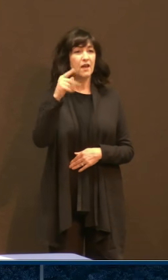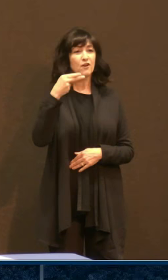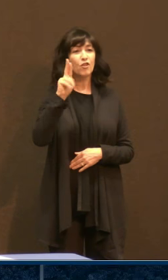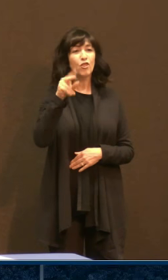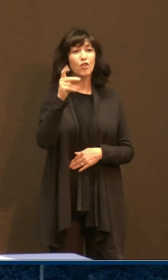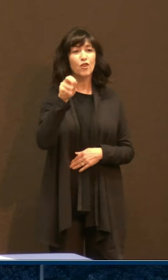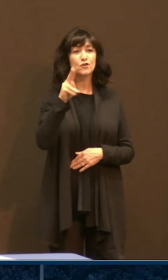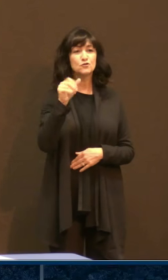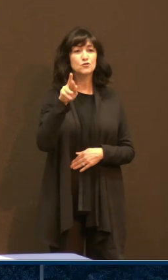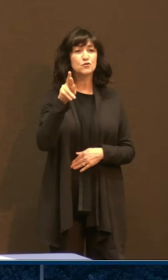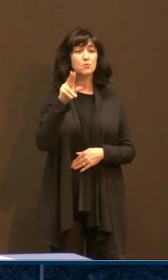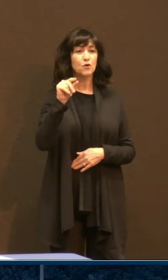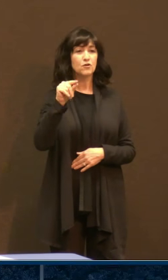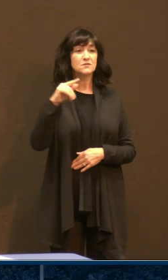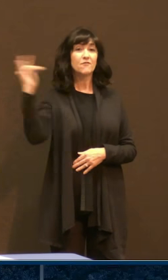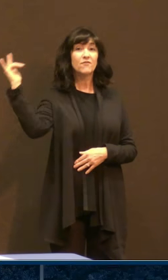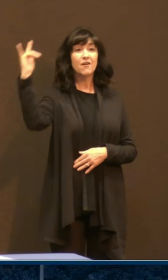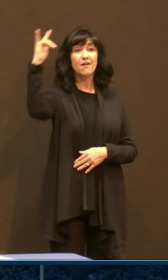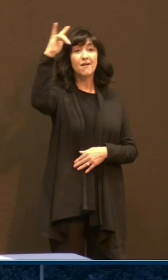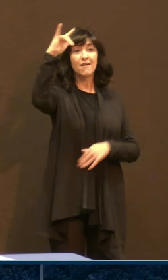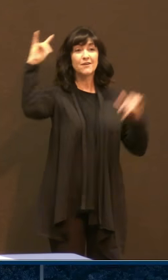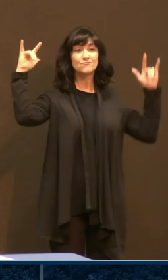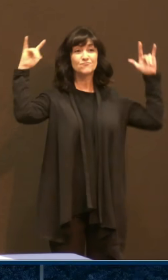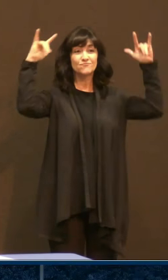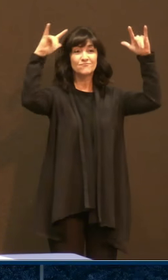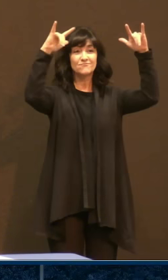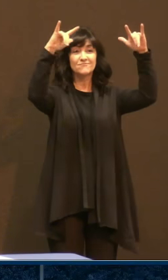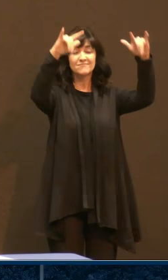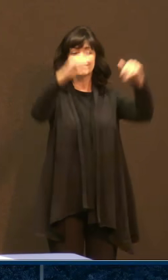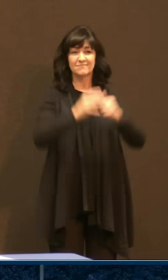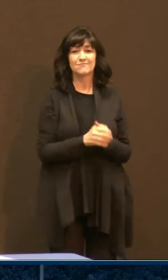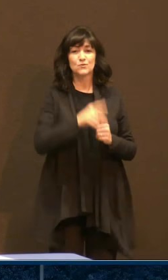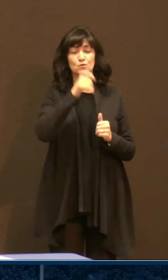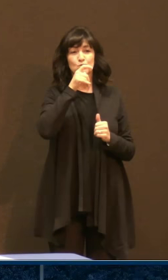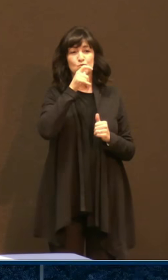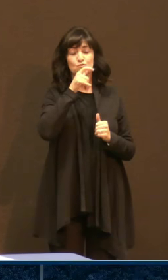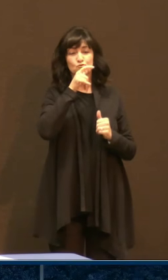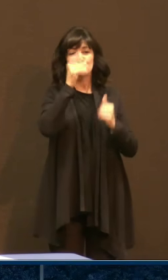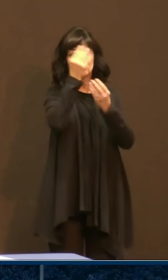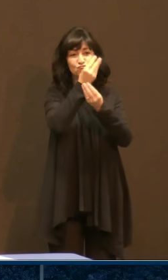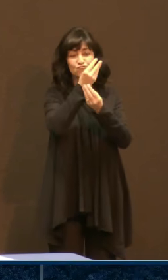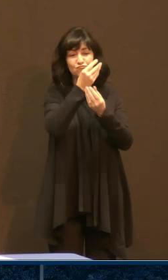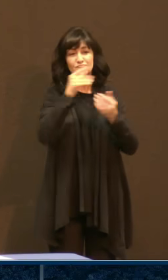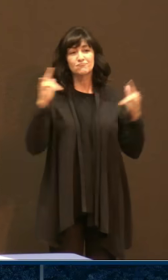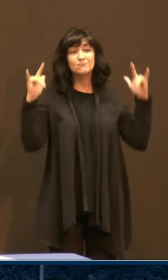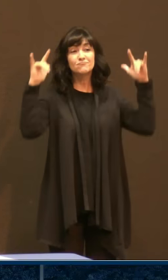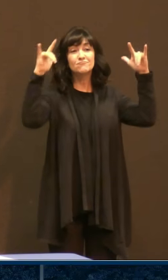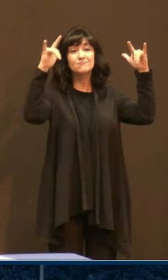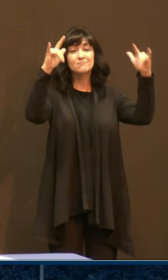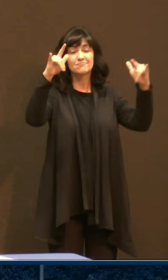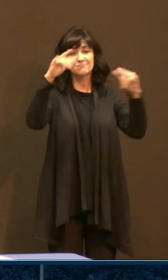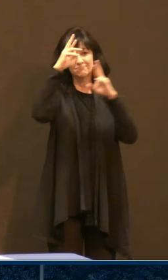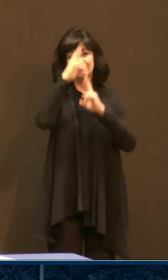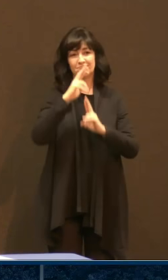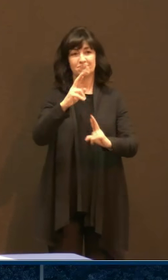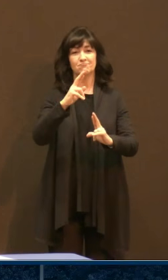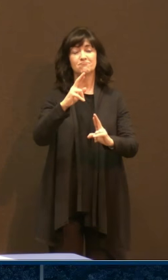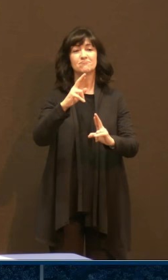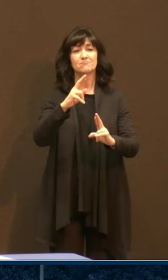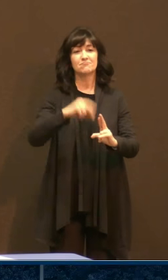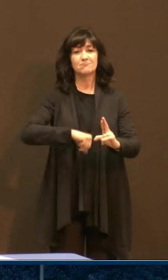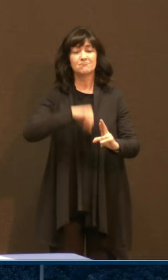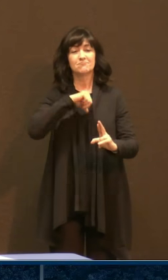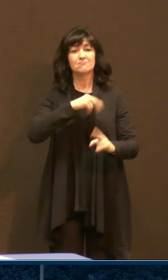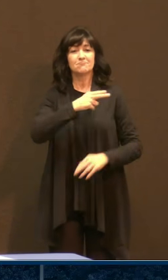first responders and healthcare workers and everybody out there working on in essential businesses, all the folks public